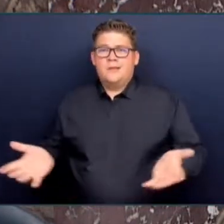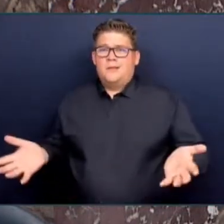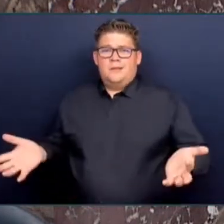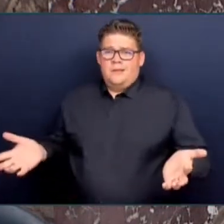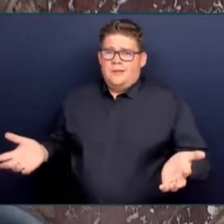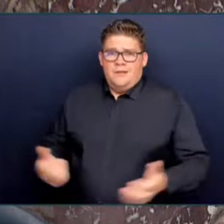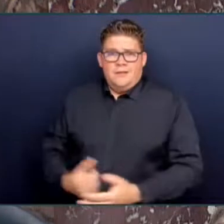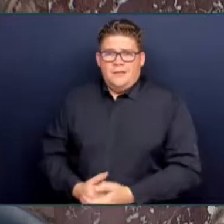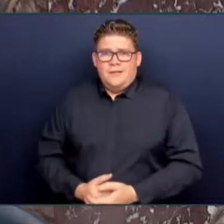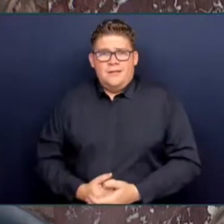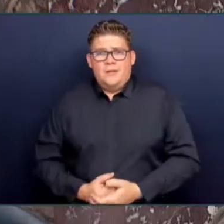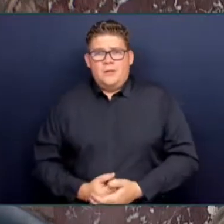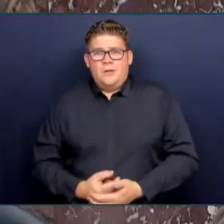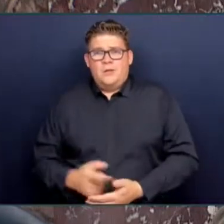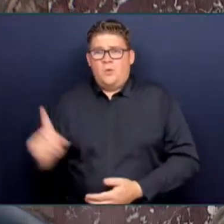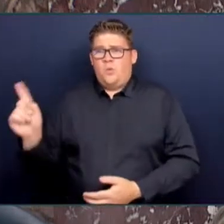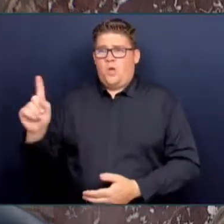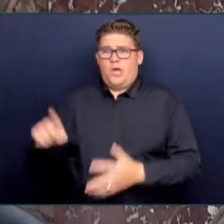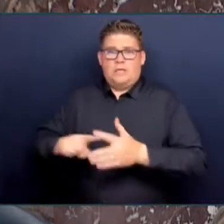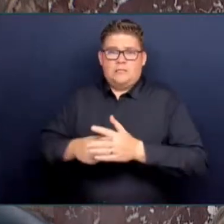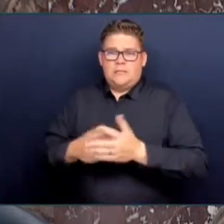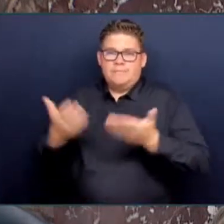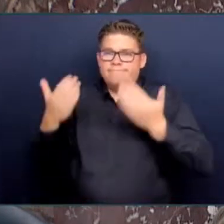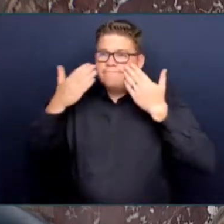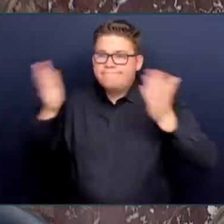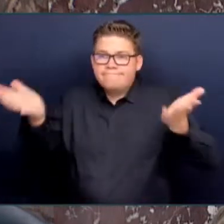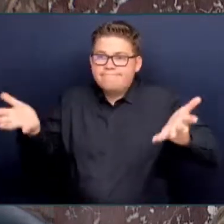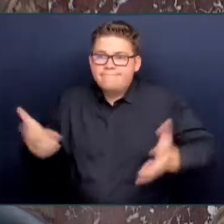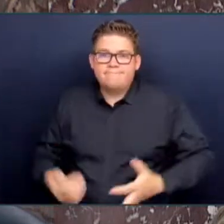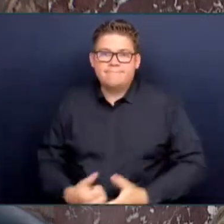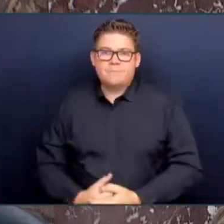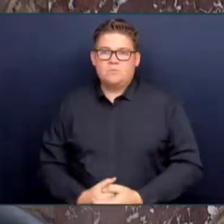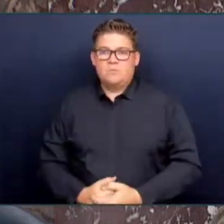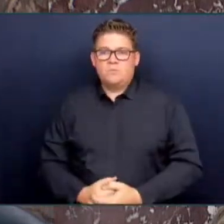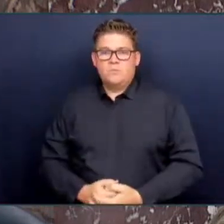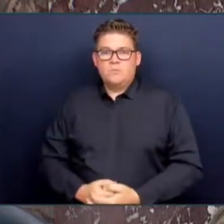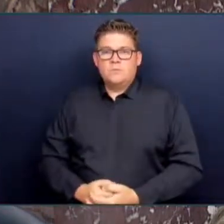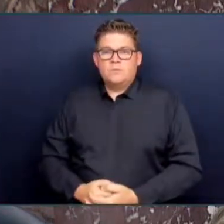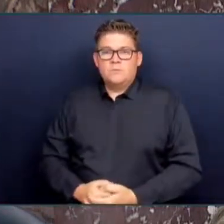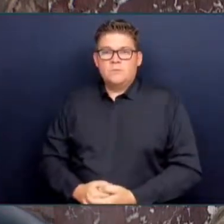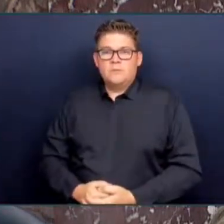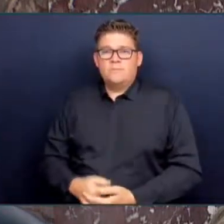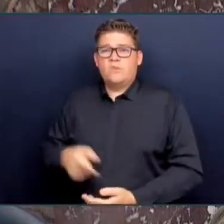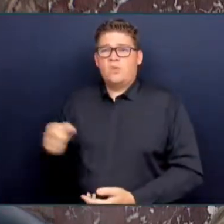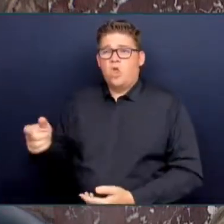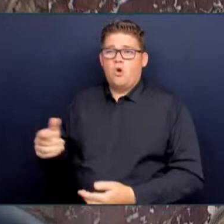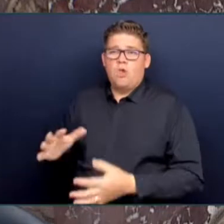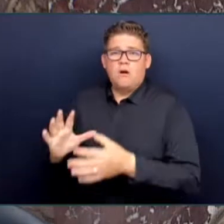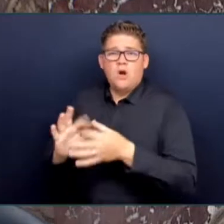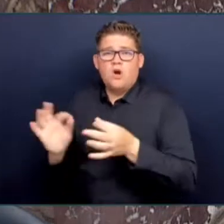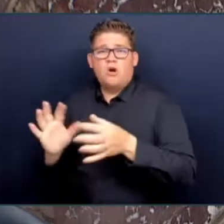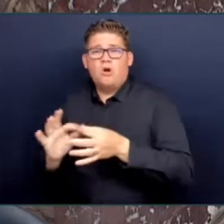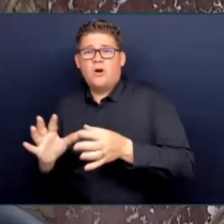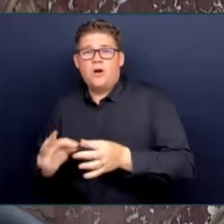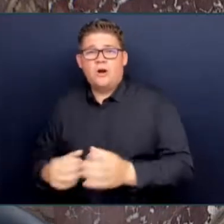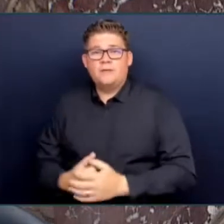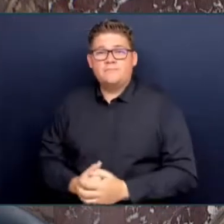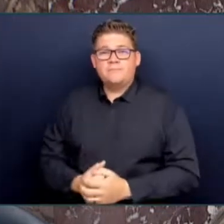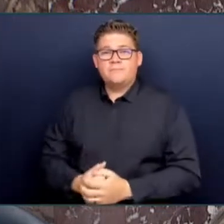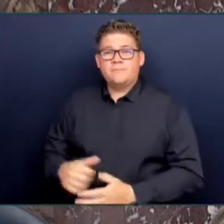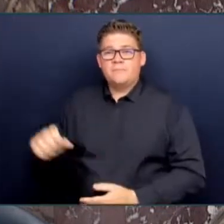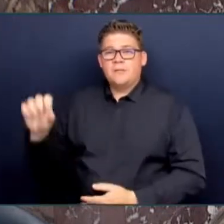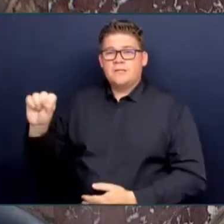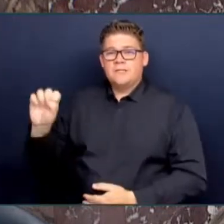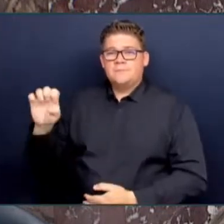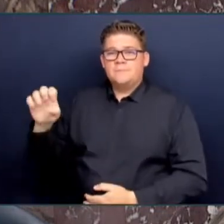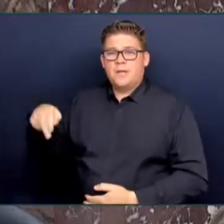so-called 20,000 new homes this so-called speculation tax was apparently producing. Well, that's actually what they're